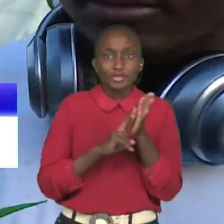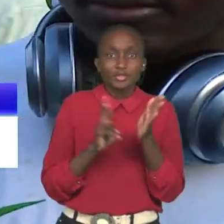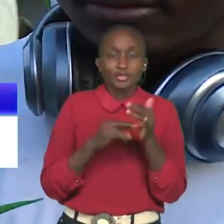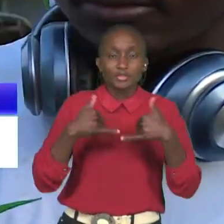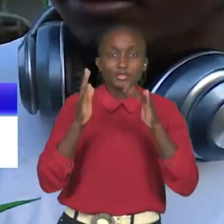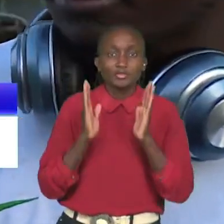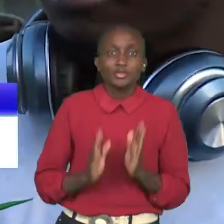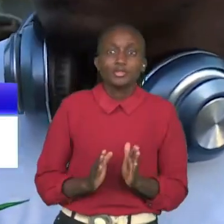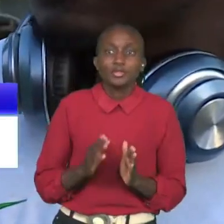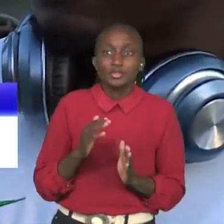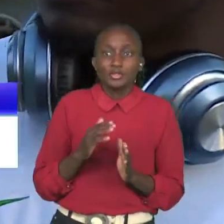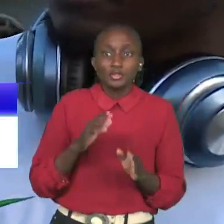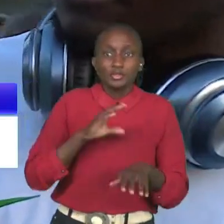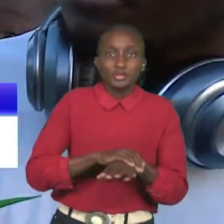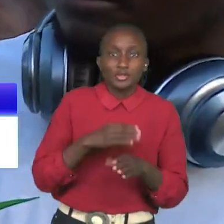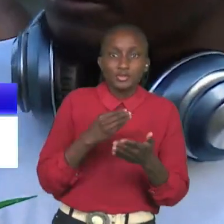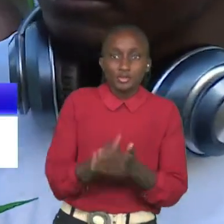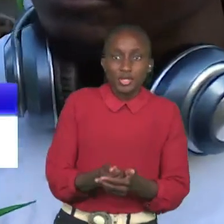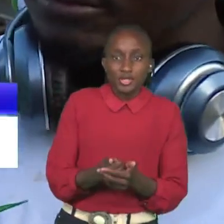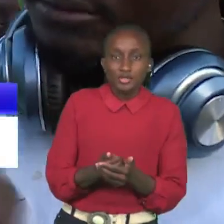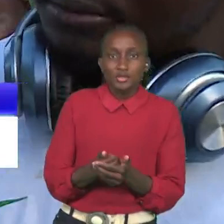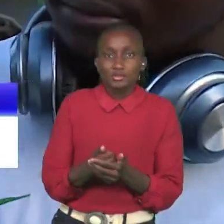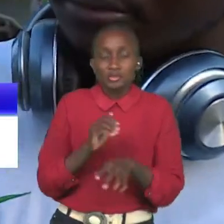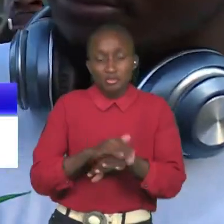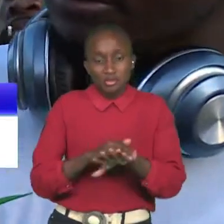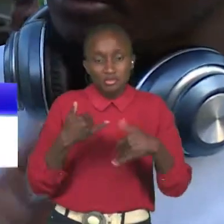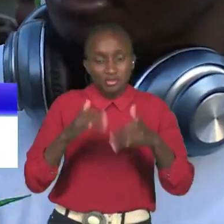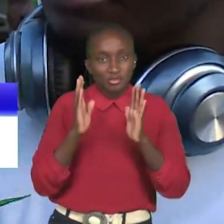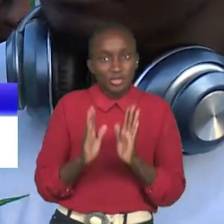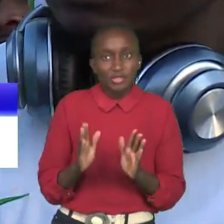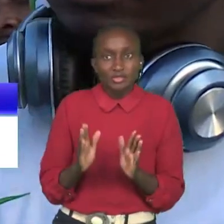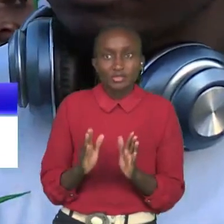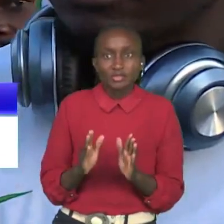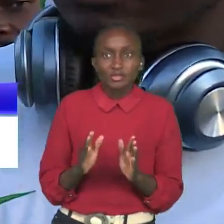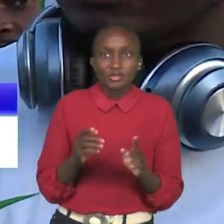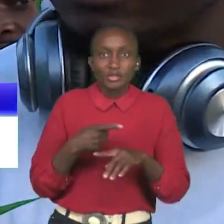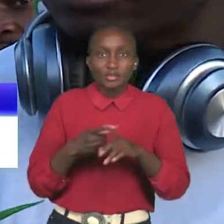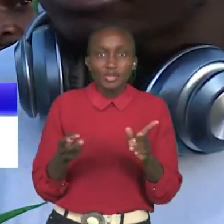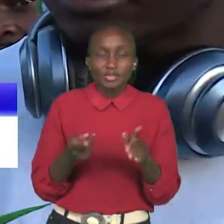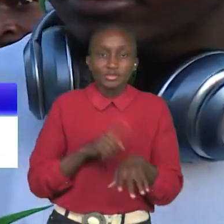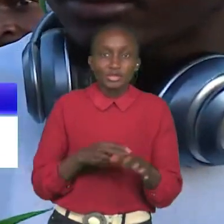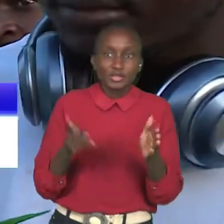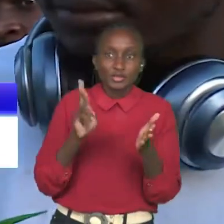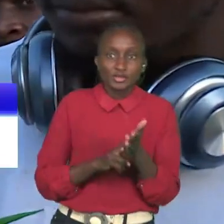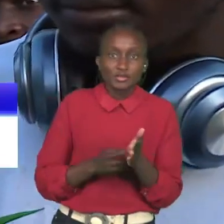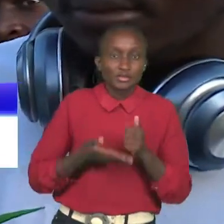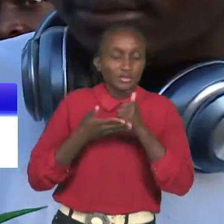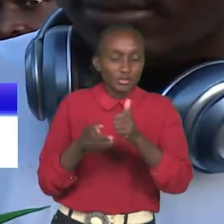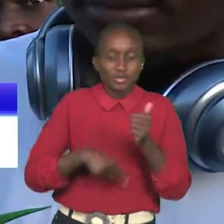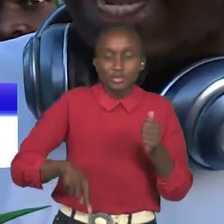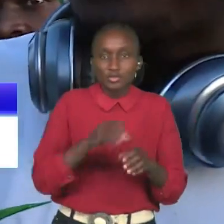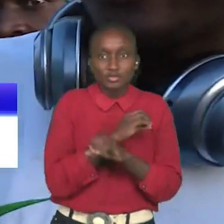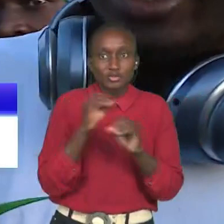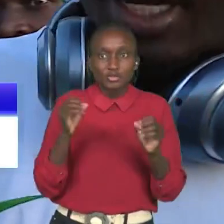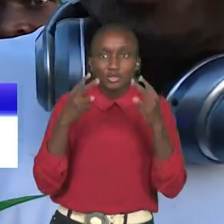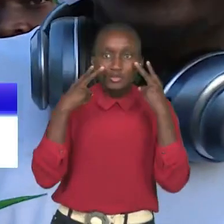players. Unapata tuna buy players who are deadly, but die to let registration hawezi tusaidia. Kaa unaona